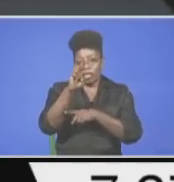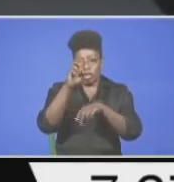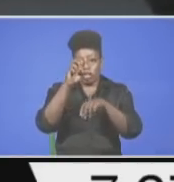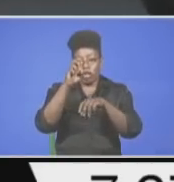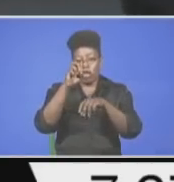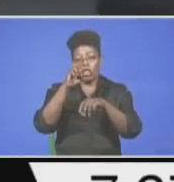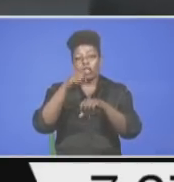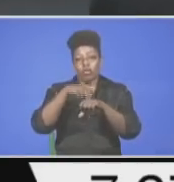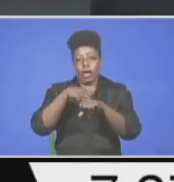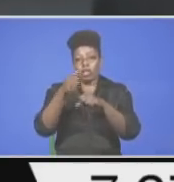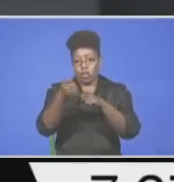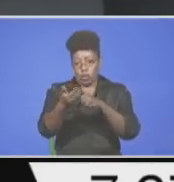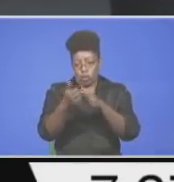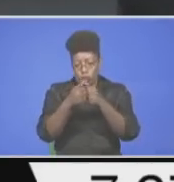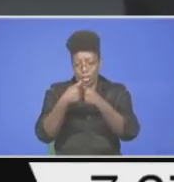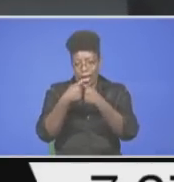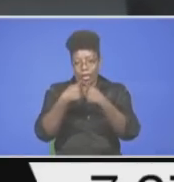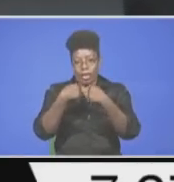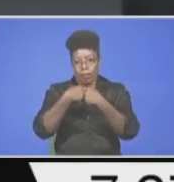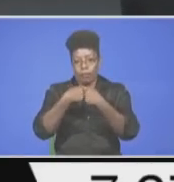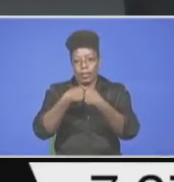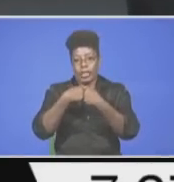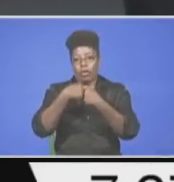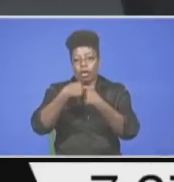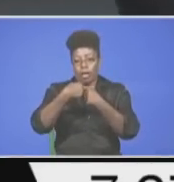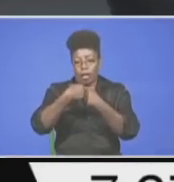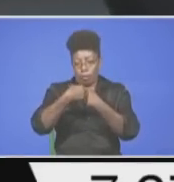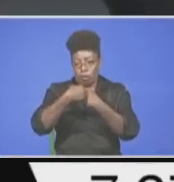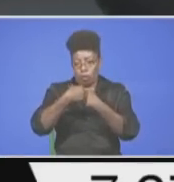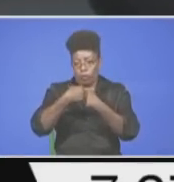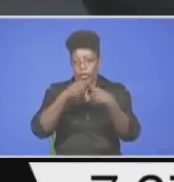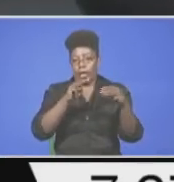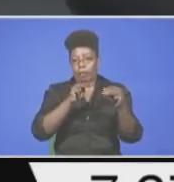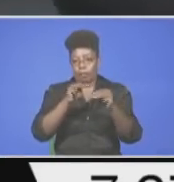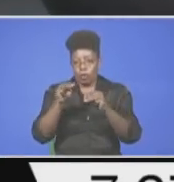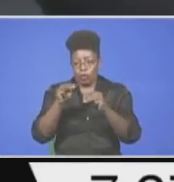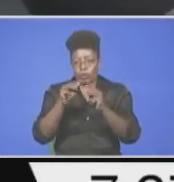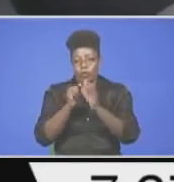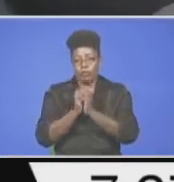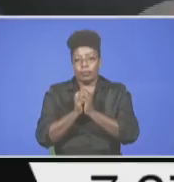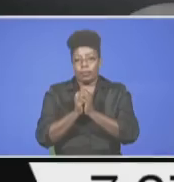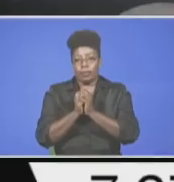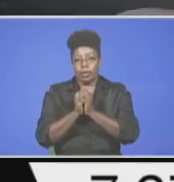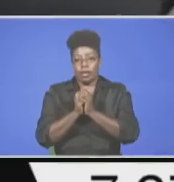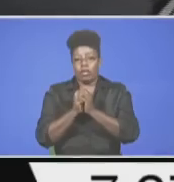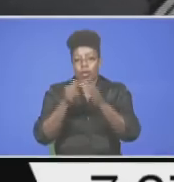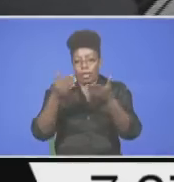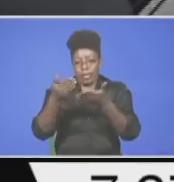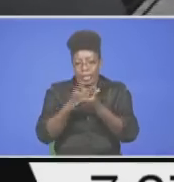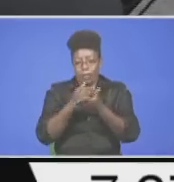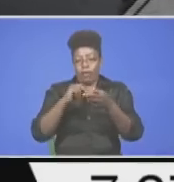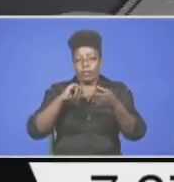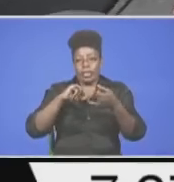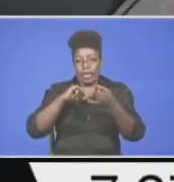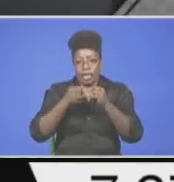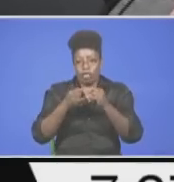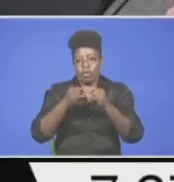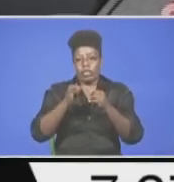like this, but my knees were like that. All right, so they were some of the injuries that I